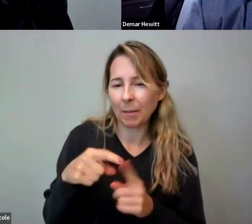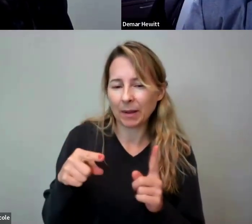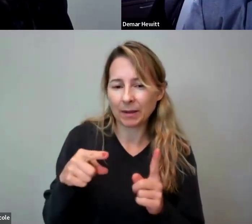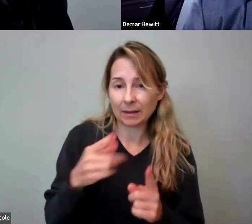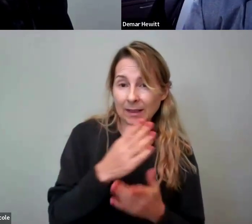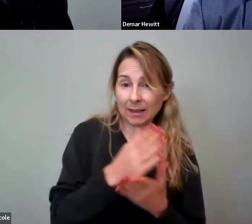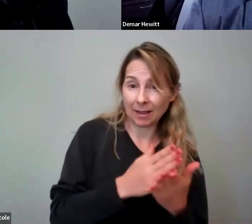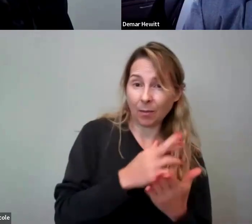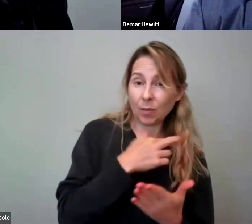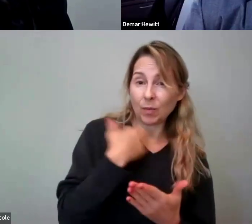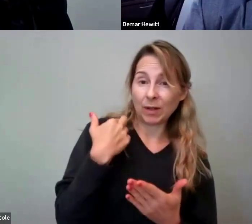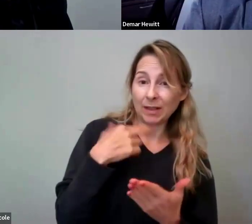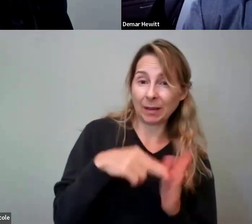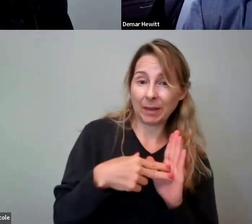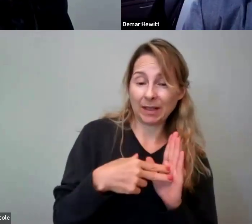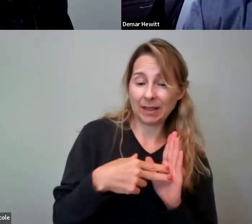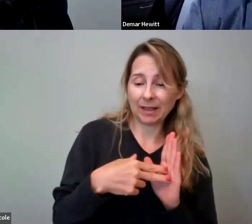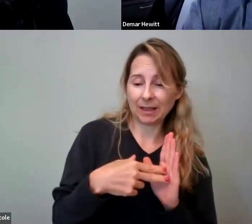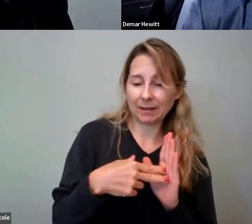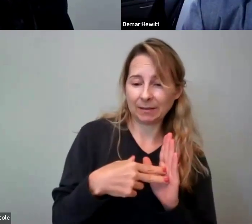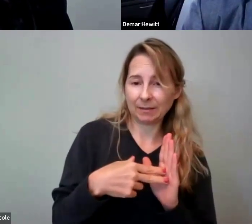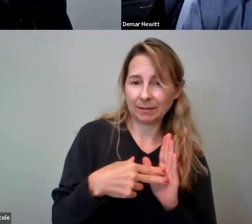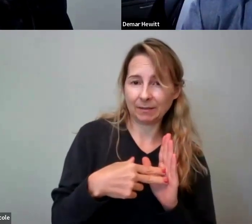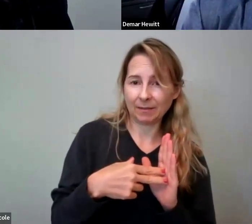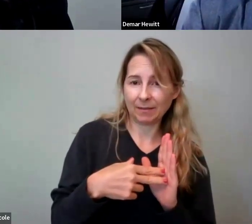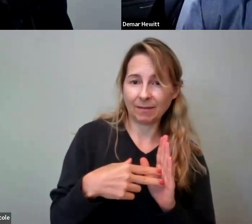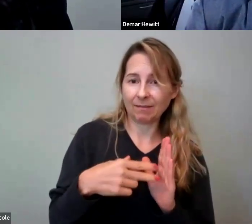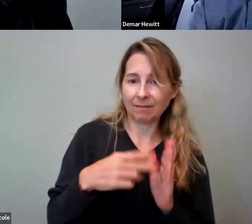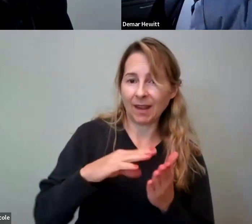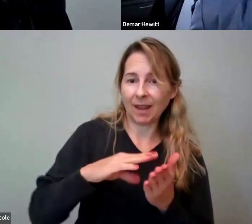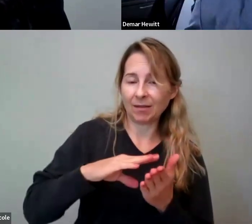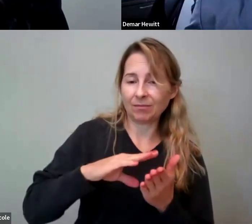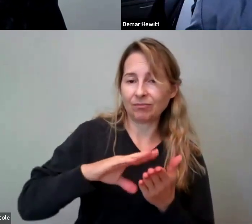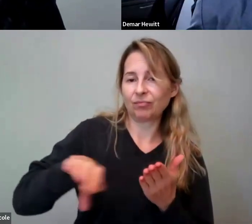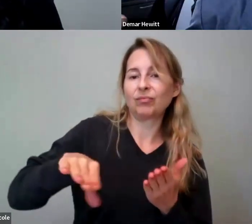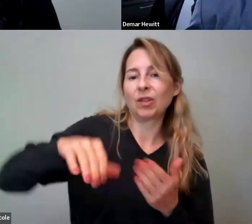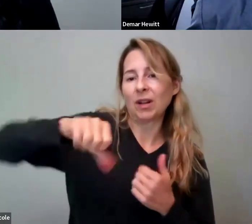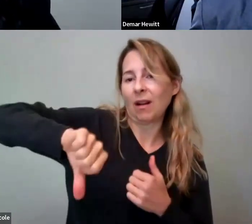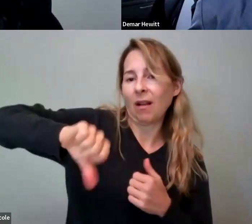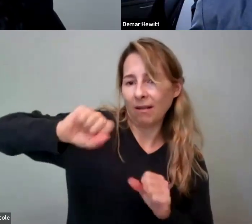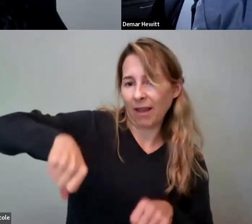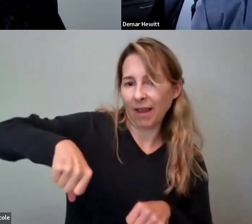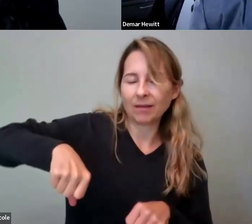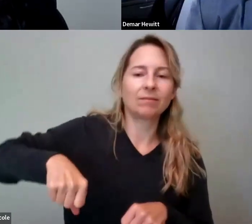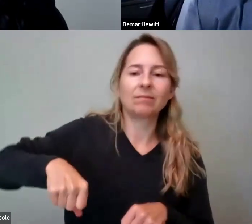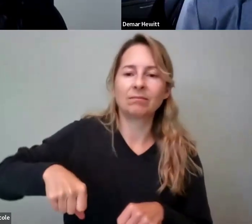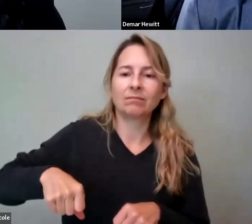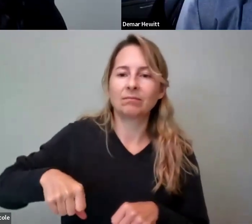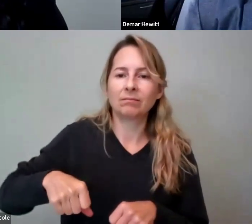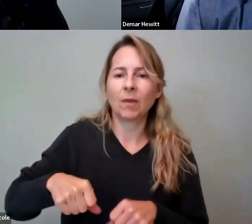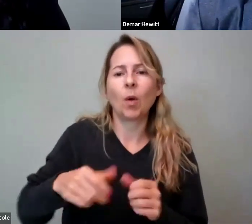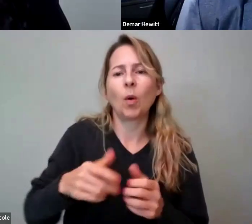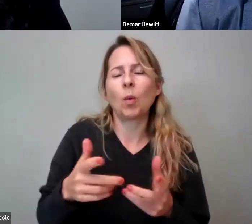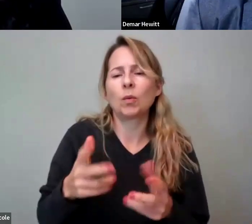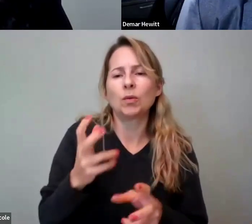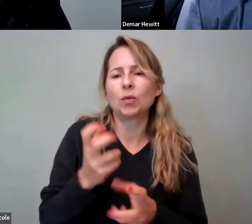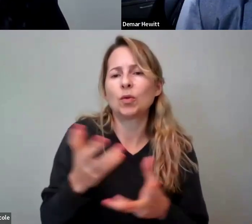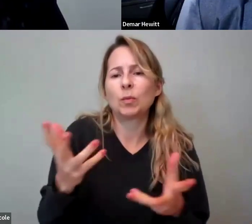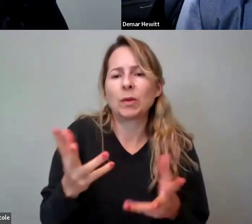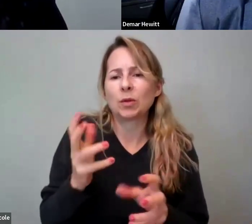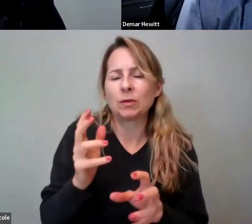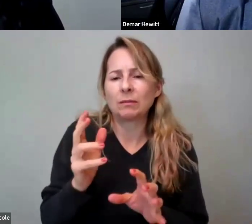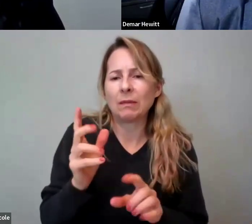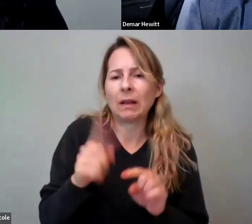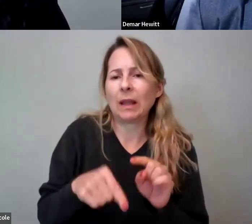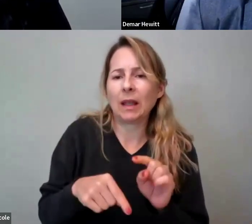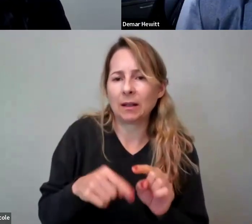that you successfully get to claim undue hardship for health, for safety. I'm not